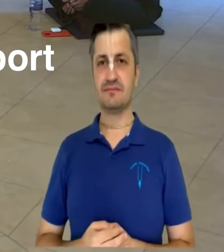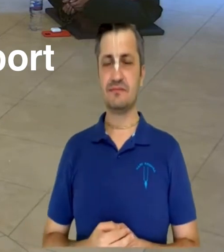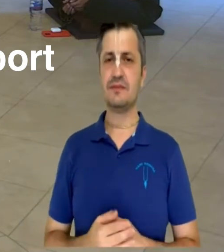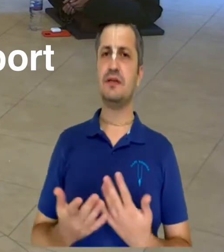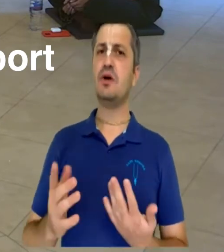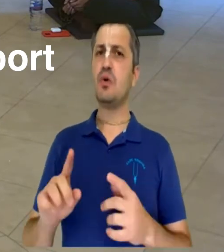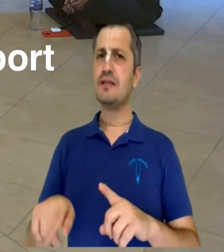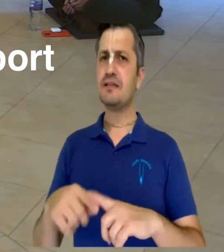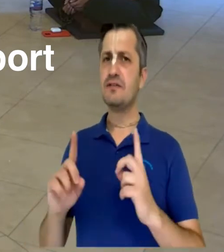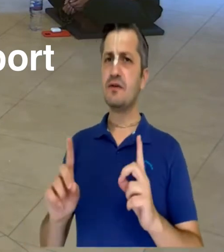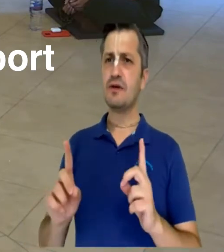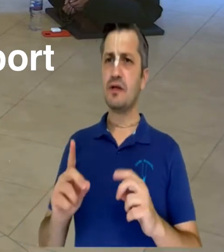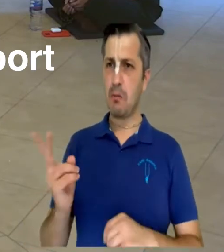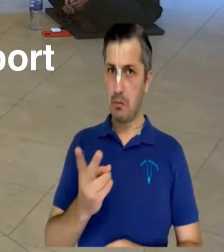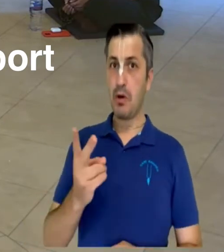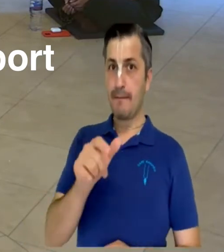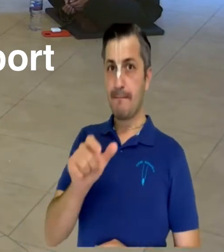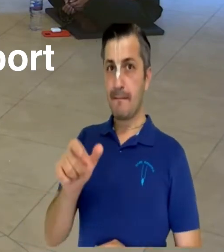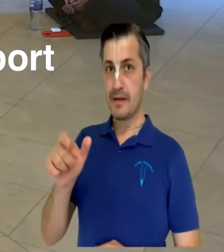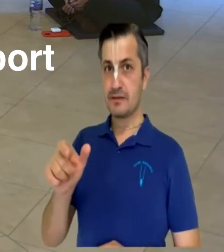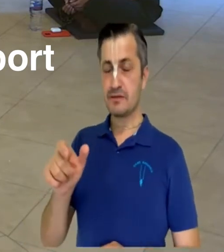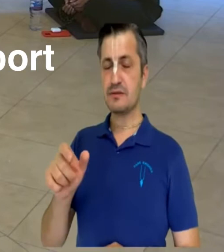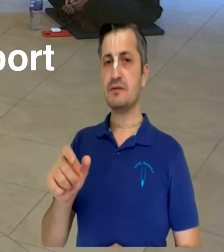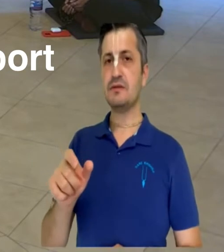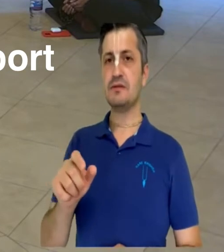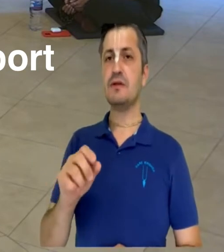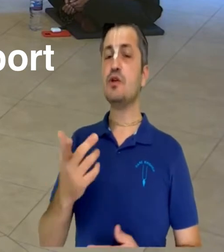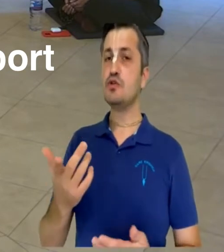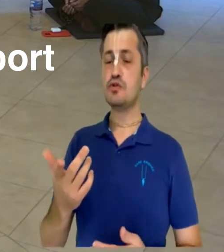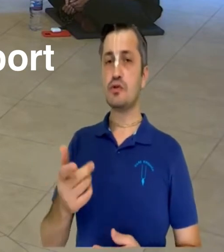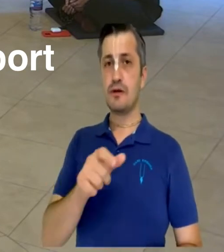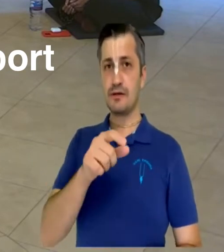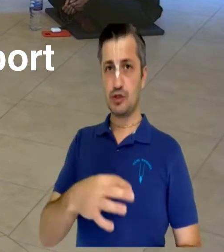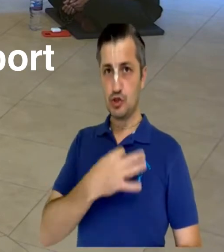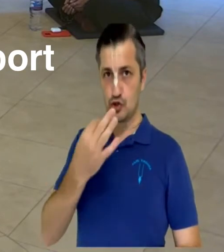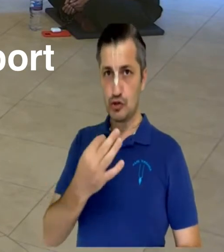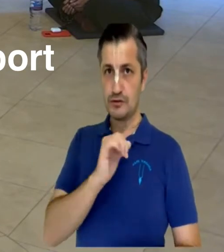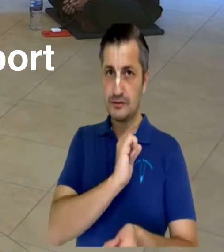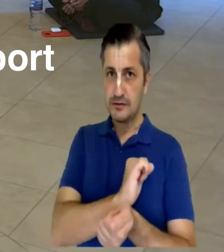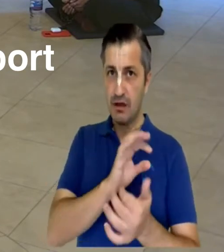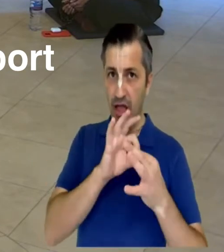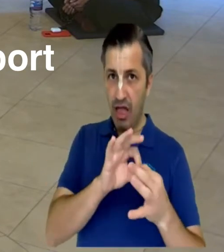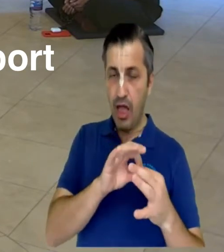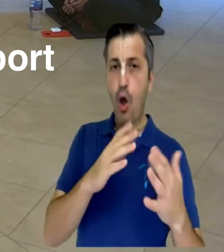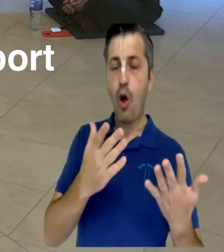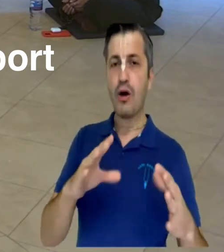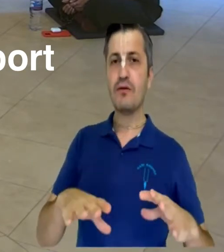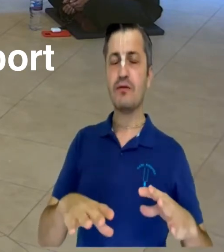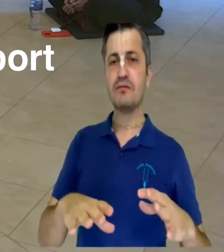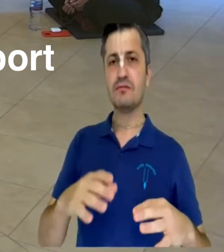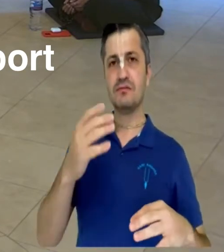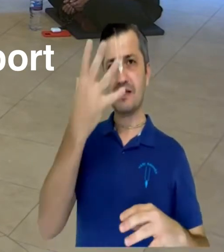living entities, either in the conditioned state or in the liberated state, cannot surpass in quantity